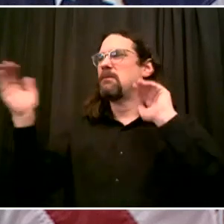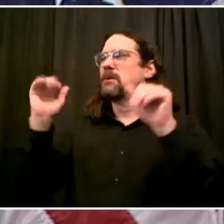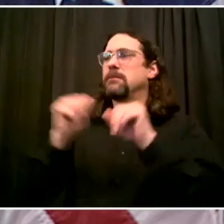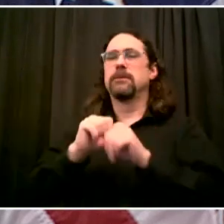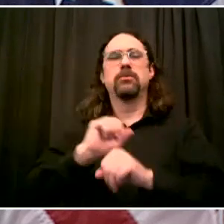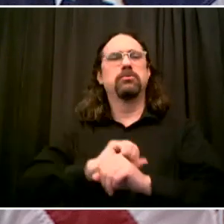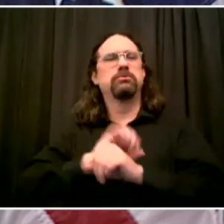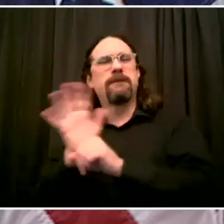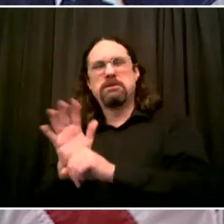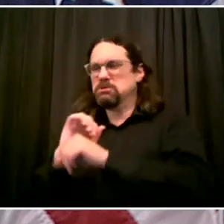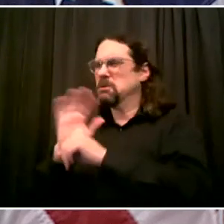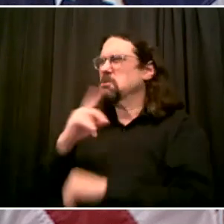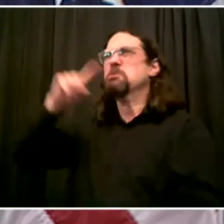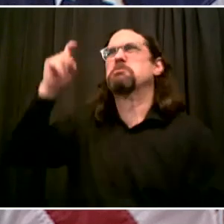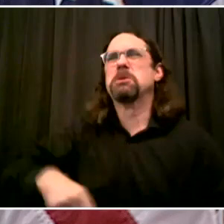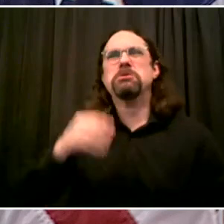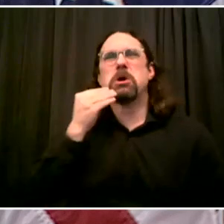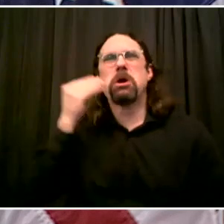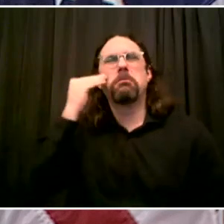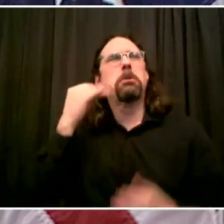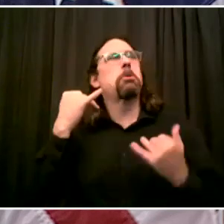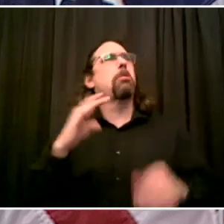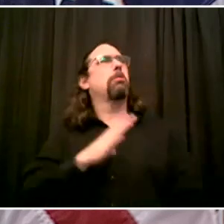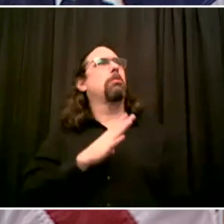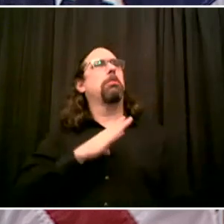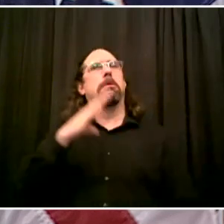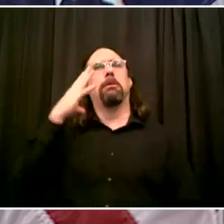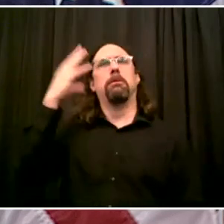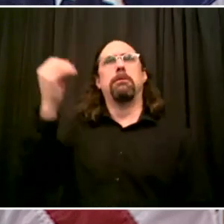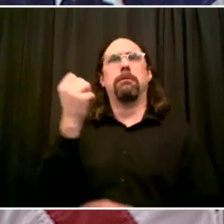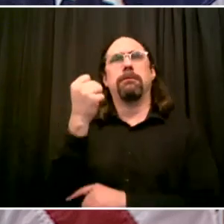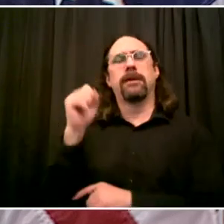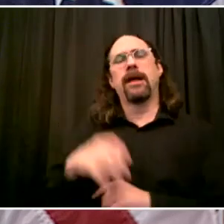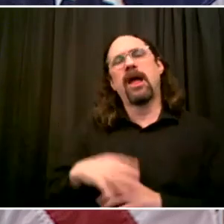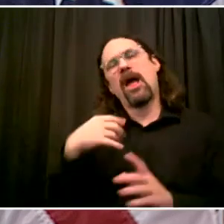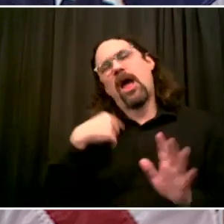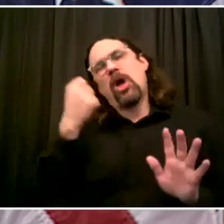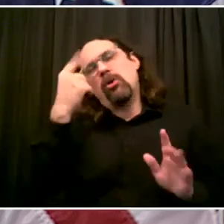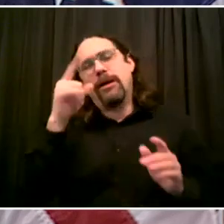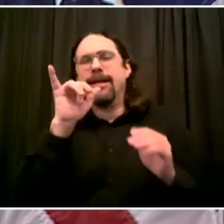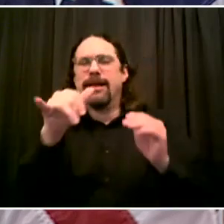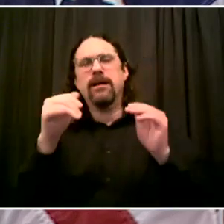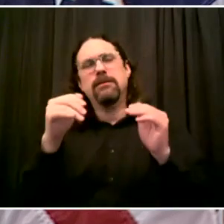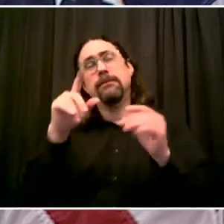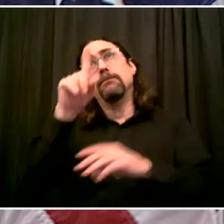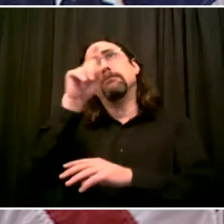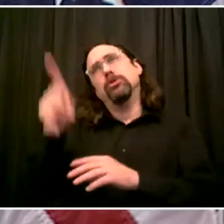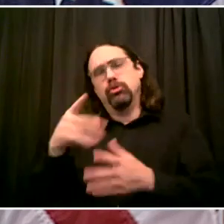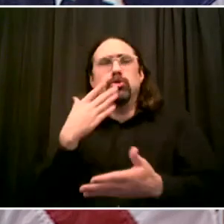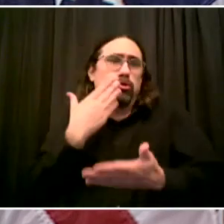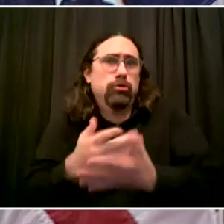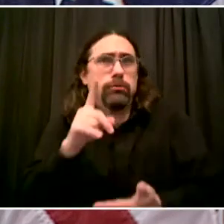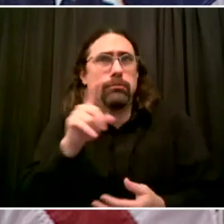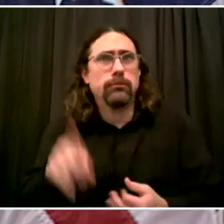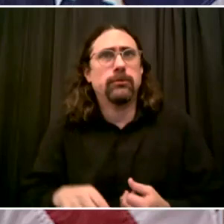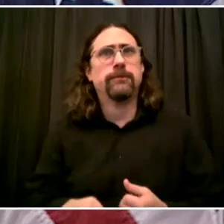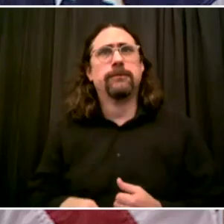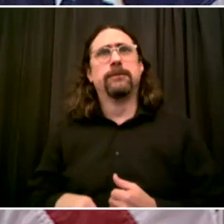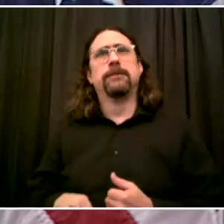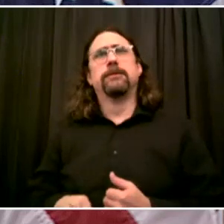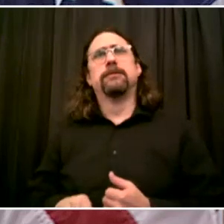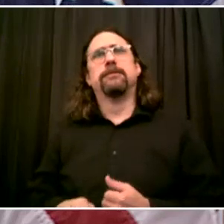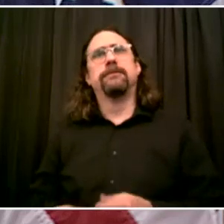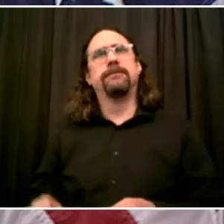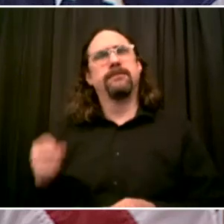And people's sheer anger and fear and pain has to be expressed so we can get past it and make change and move forward